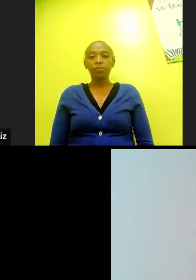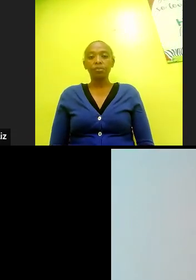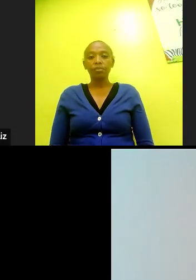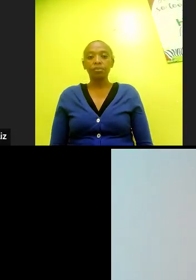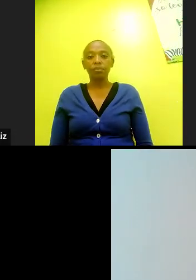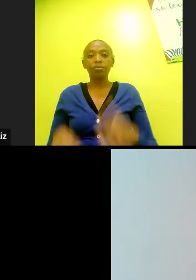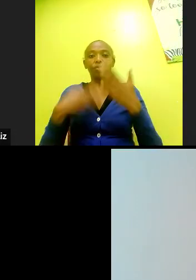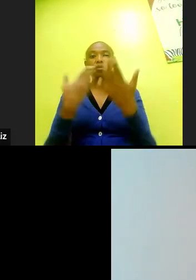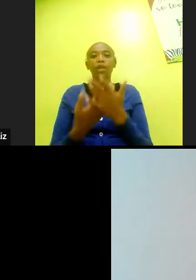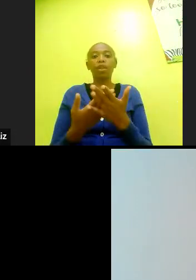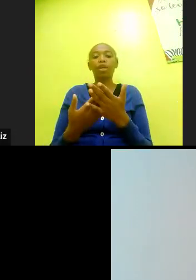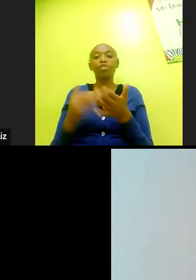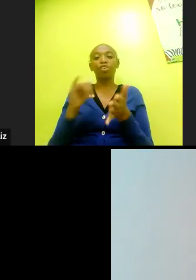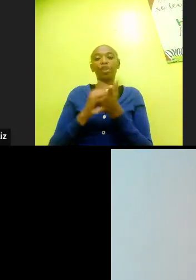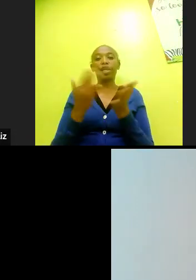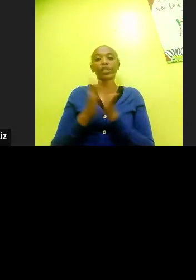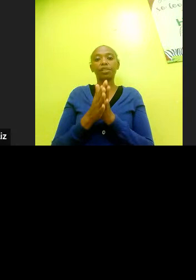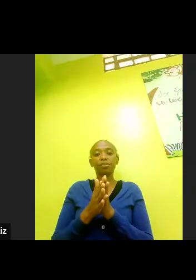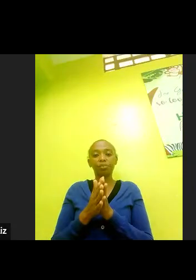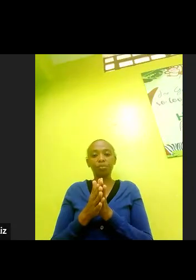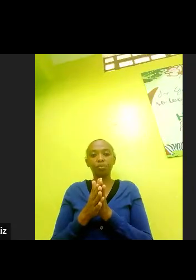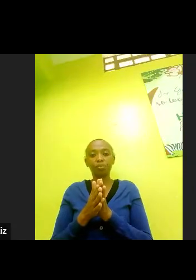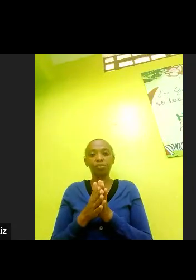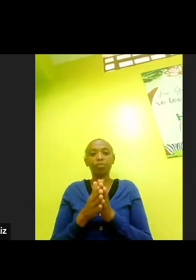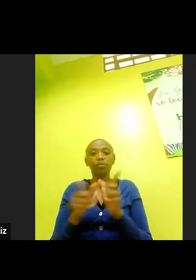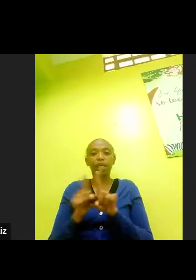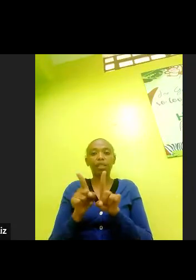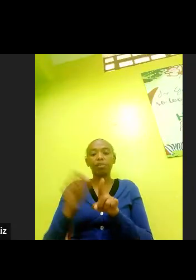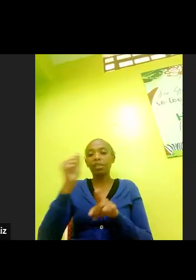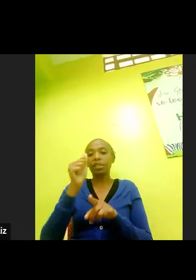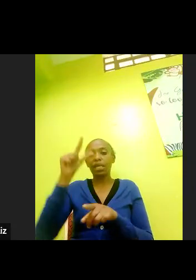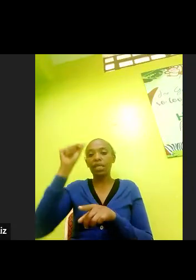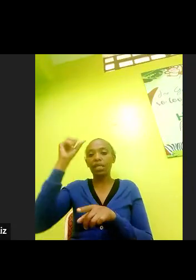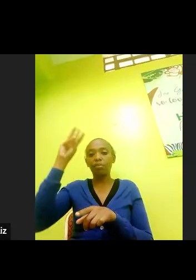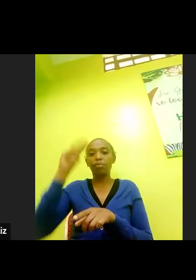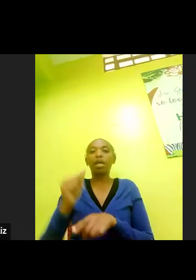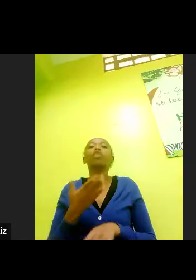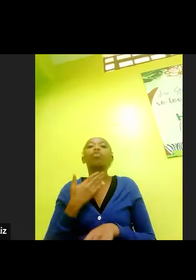Thanks for that, Jean. Salima, if you'd like to come in.